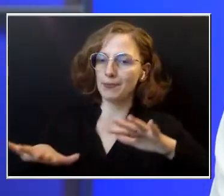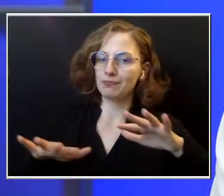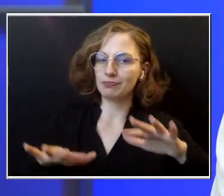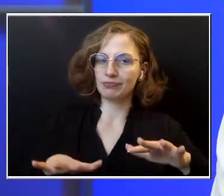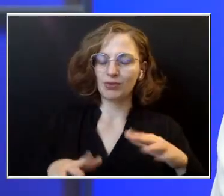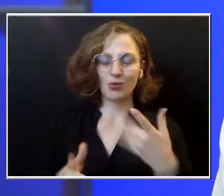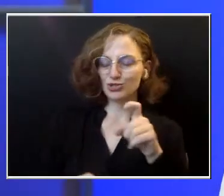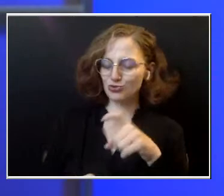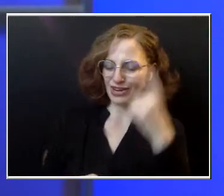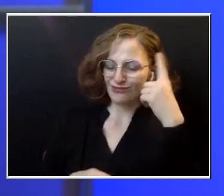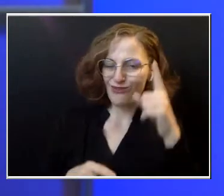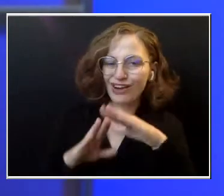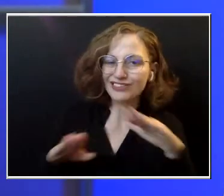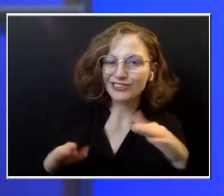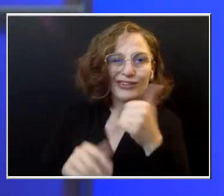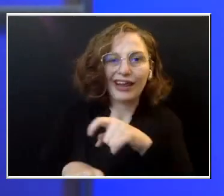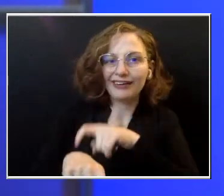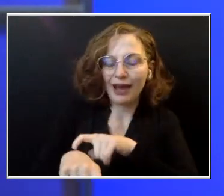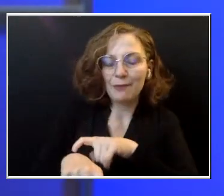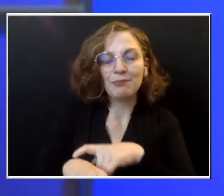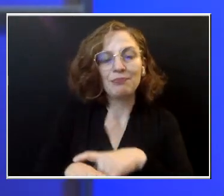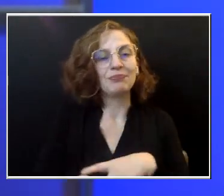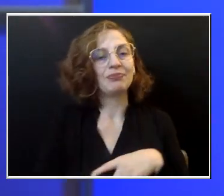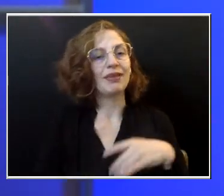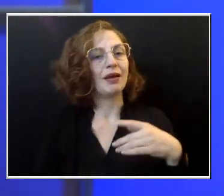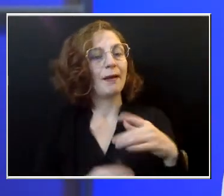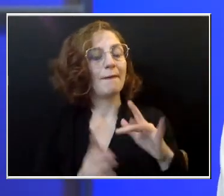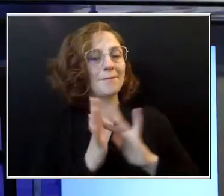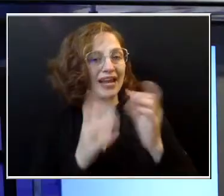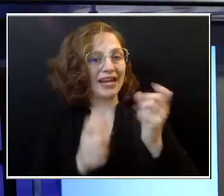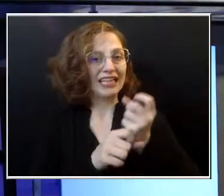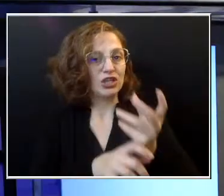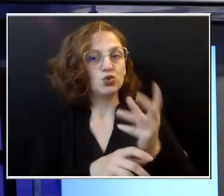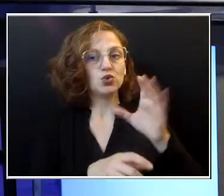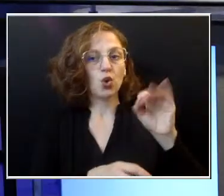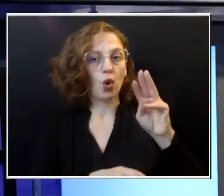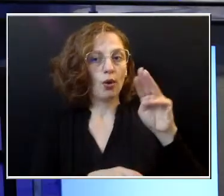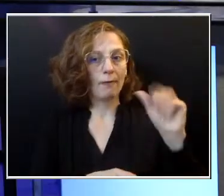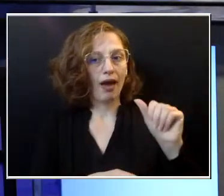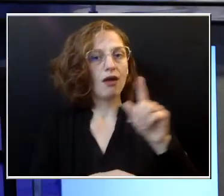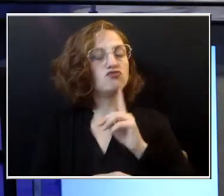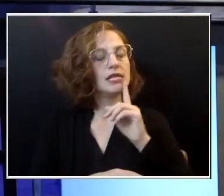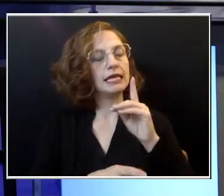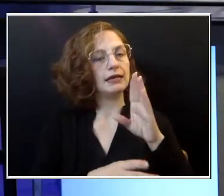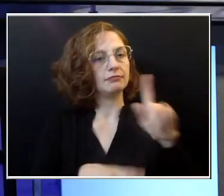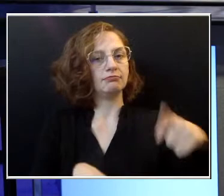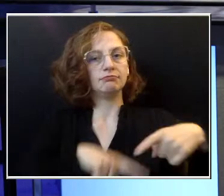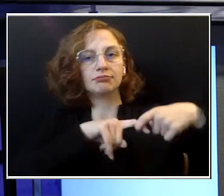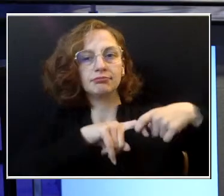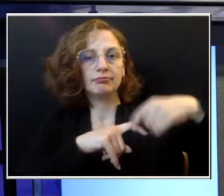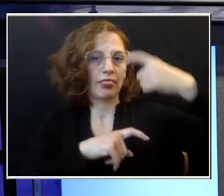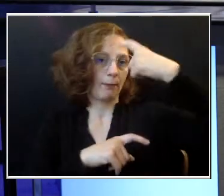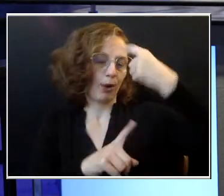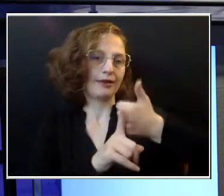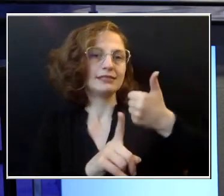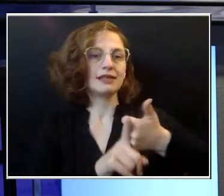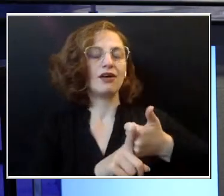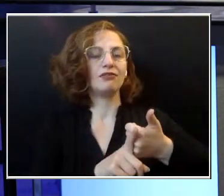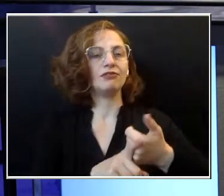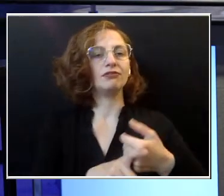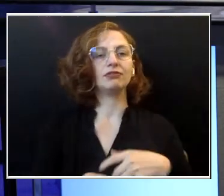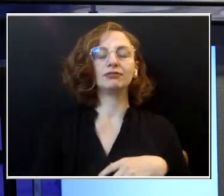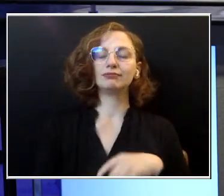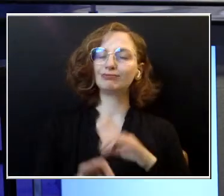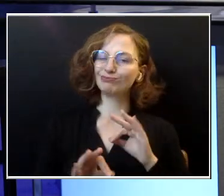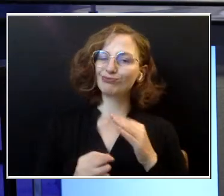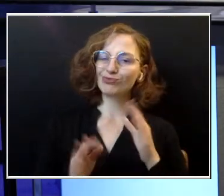medically induced comas to really shut down the brain itself. Makes sense. All right. I want to get our takeaways from you as well. What do you want folks who are